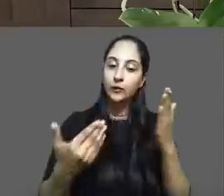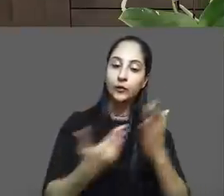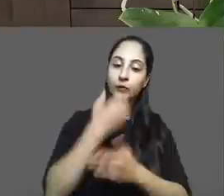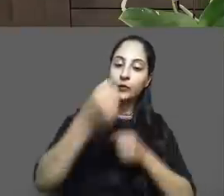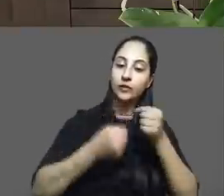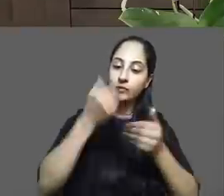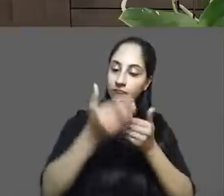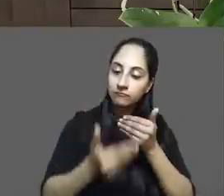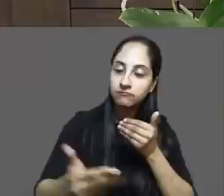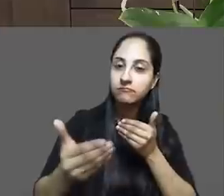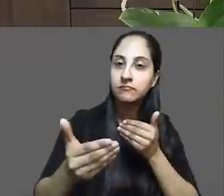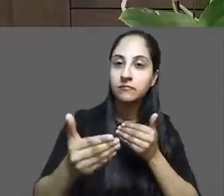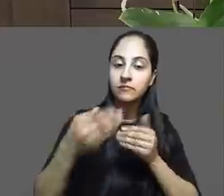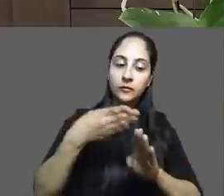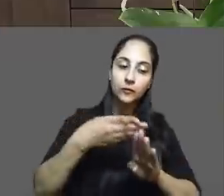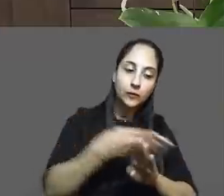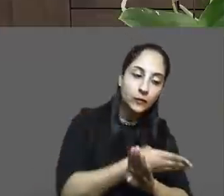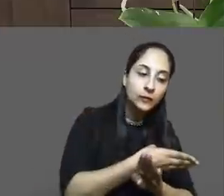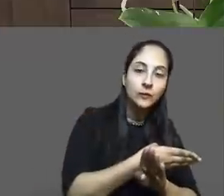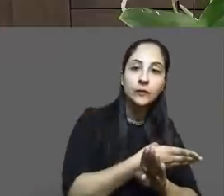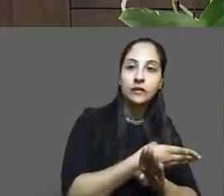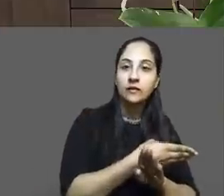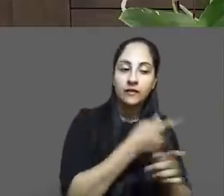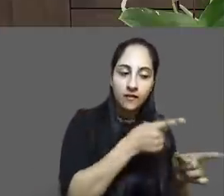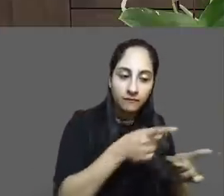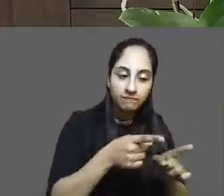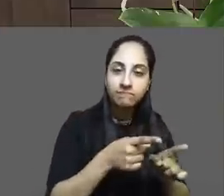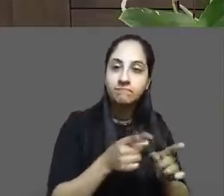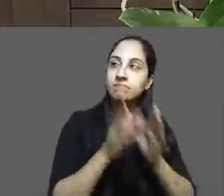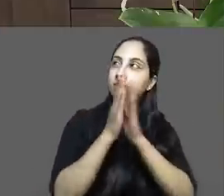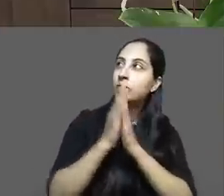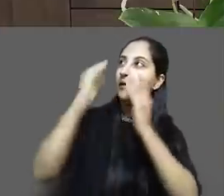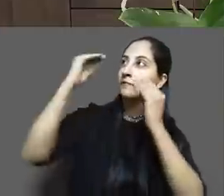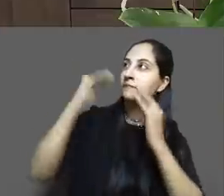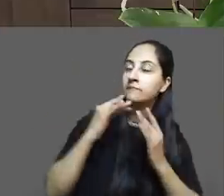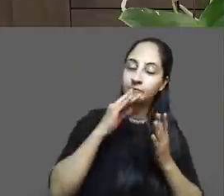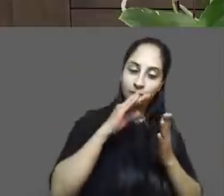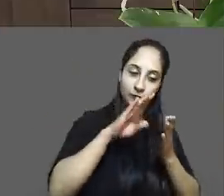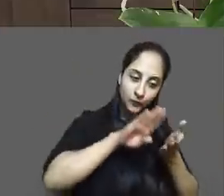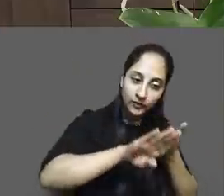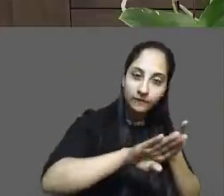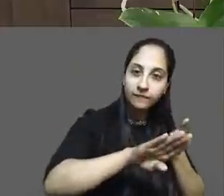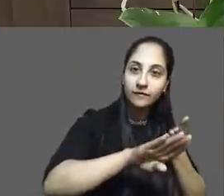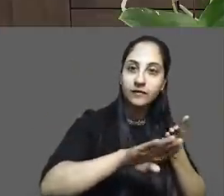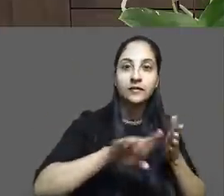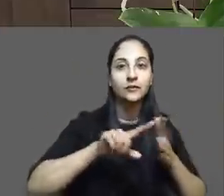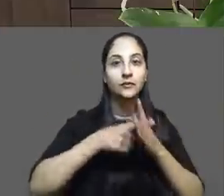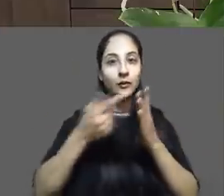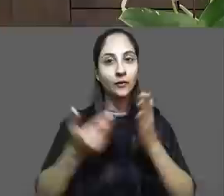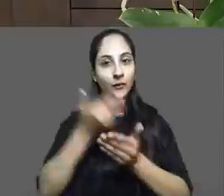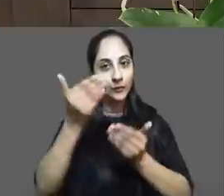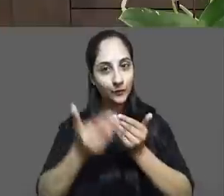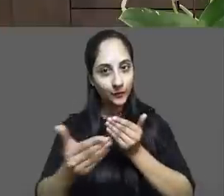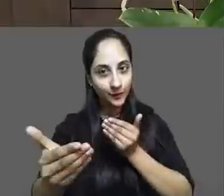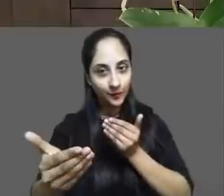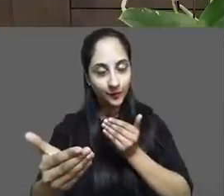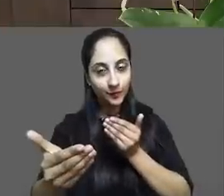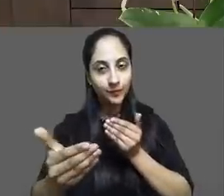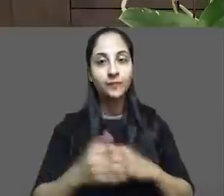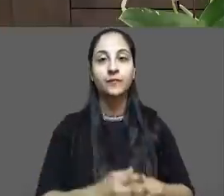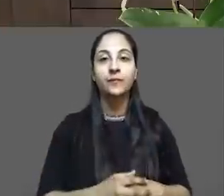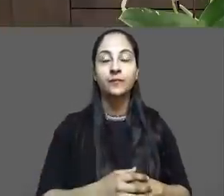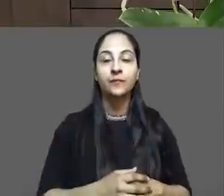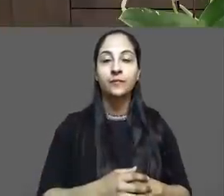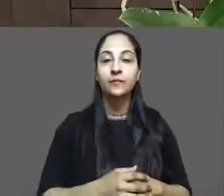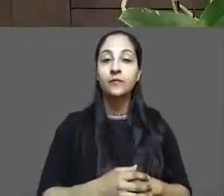time of forgiveness and time of starting everything fresh again. So that involves whoever is mixing